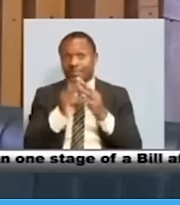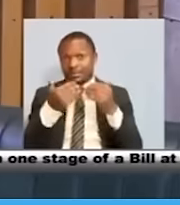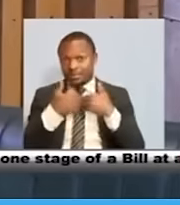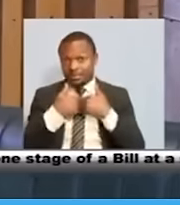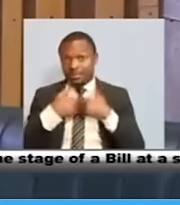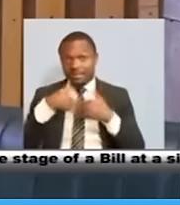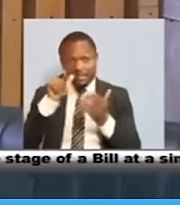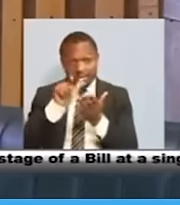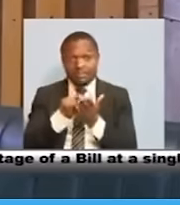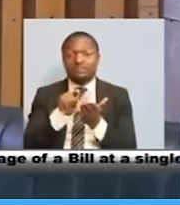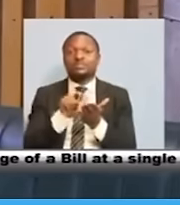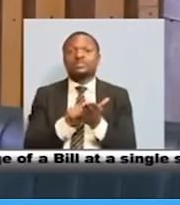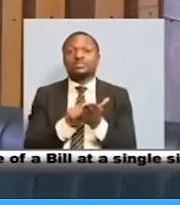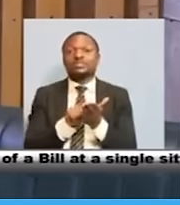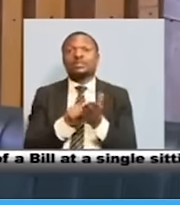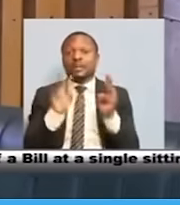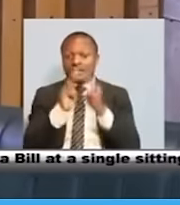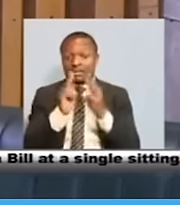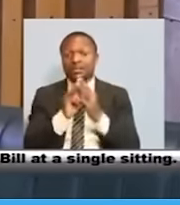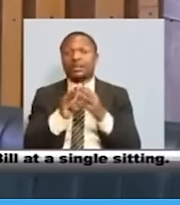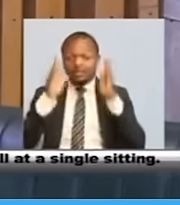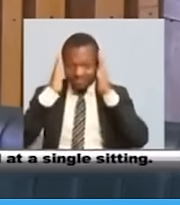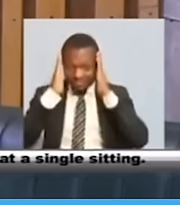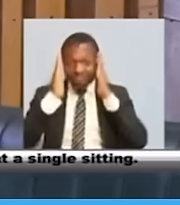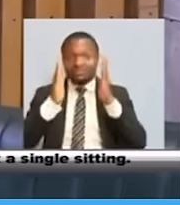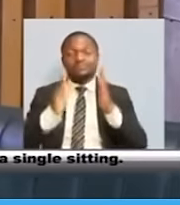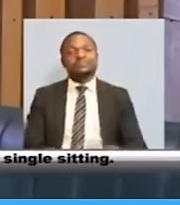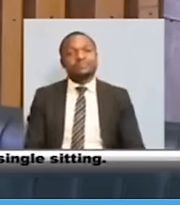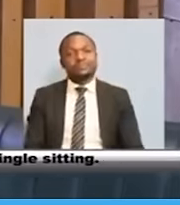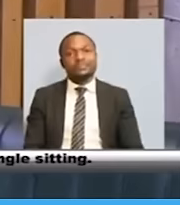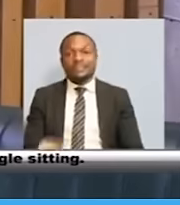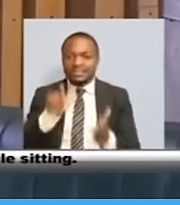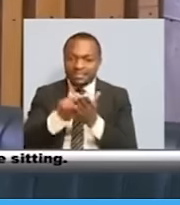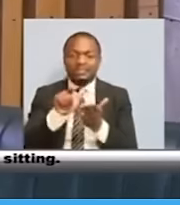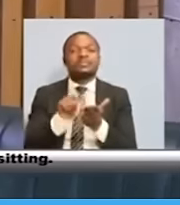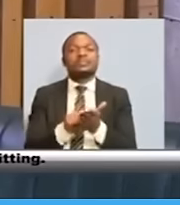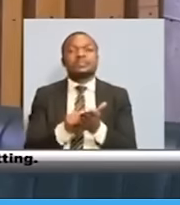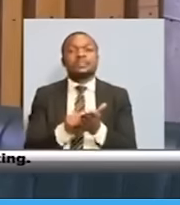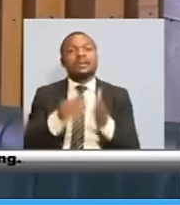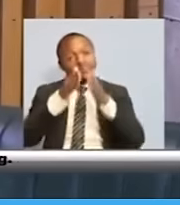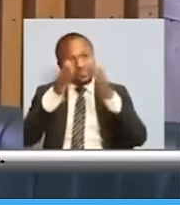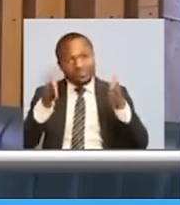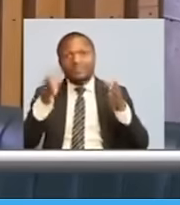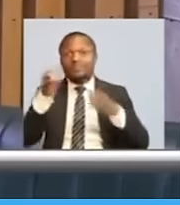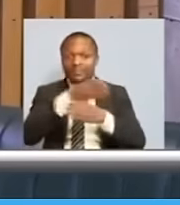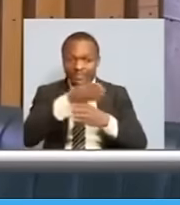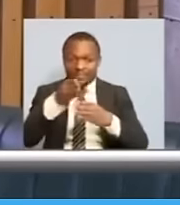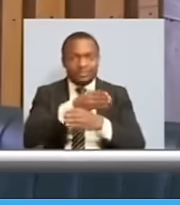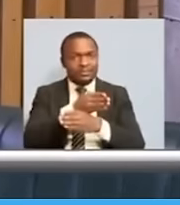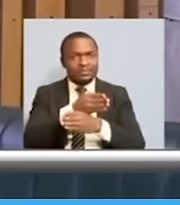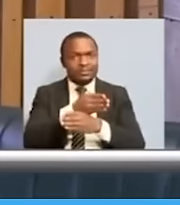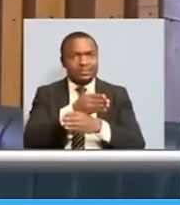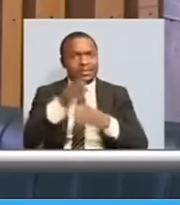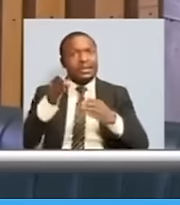called legislation session. It's dedicated to legislation as the main business, as the